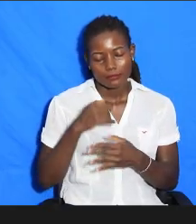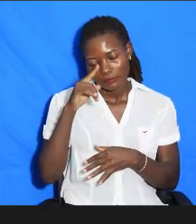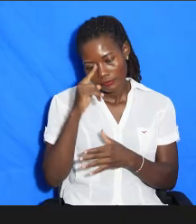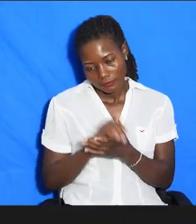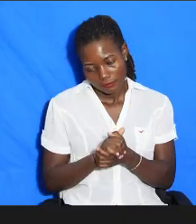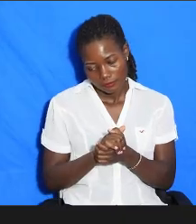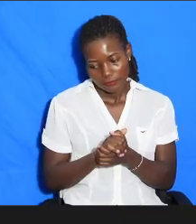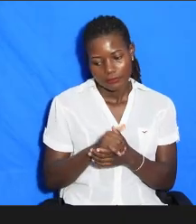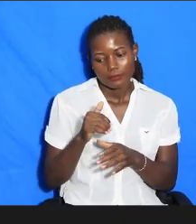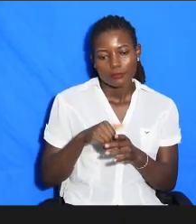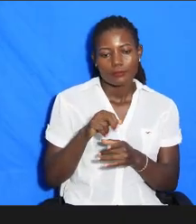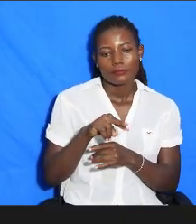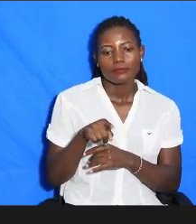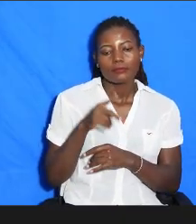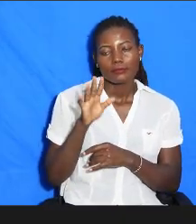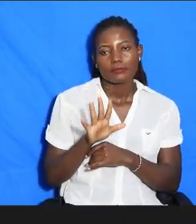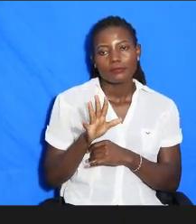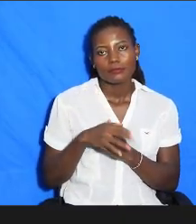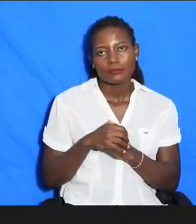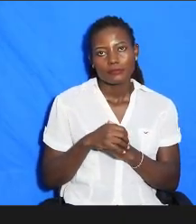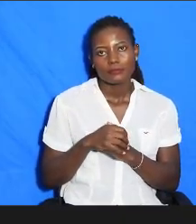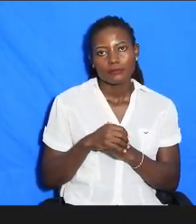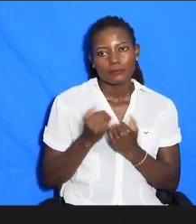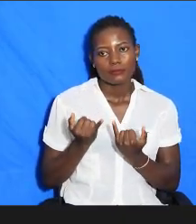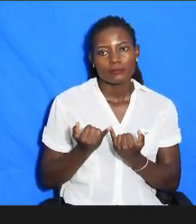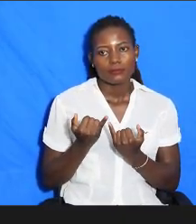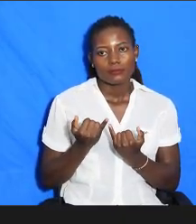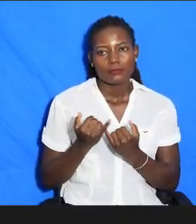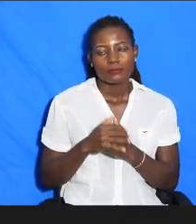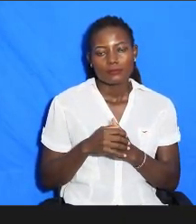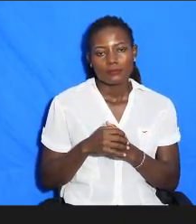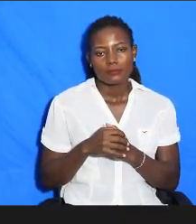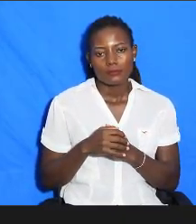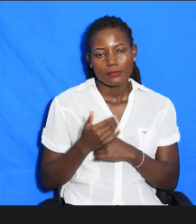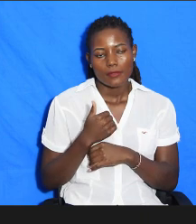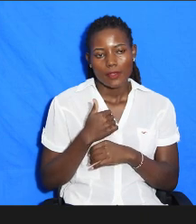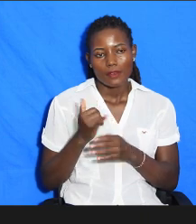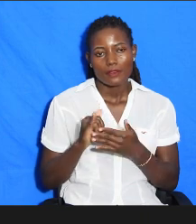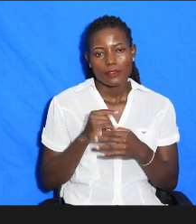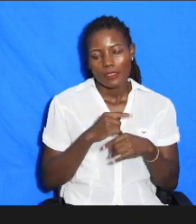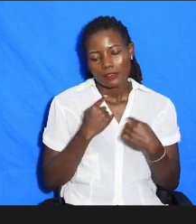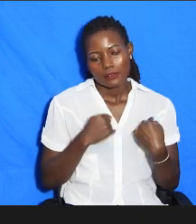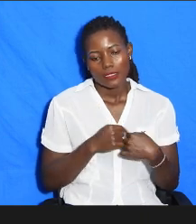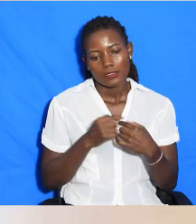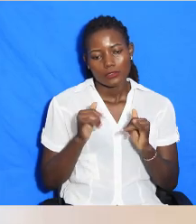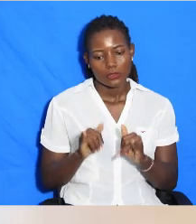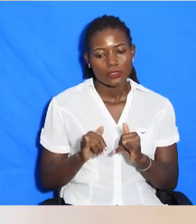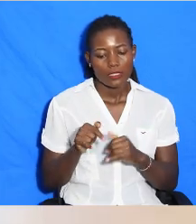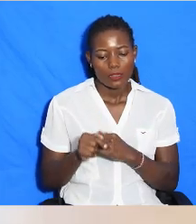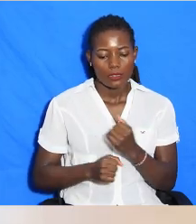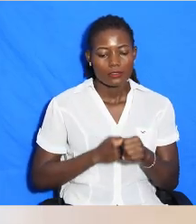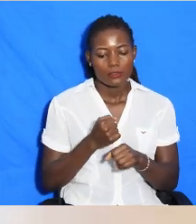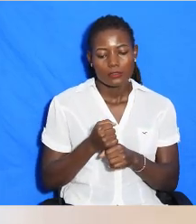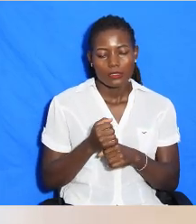we're in 2025, um, now I think I have that heart of just to say like Yeah. this is the